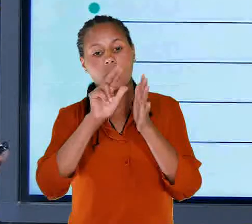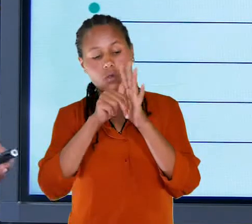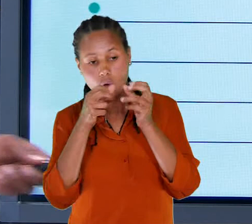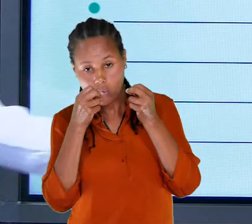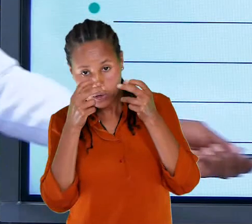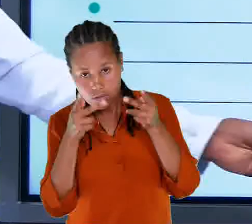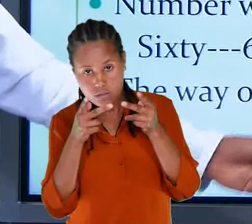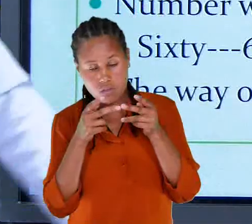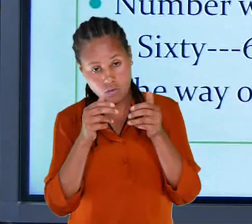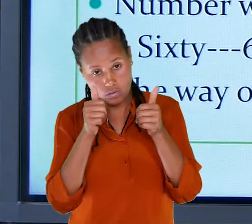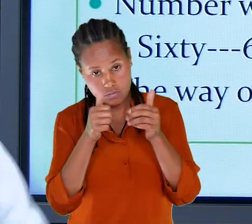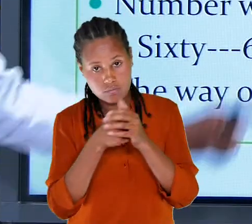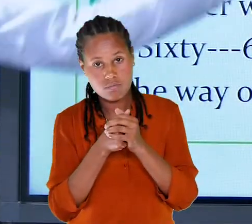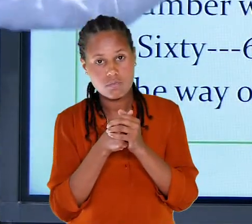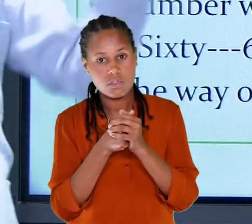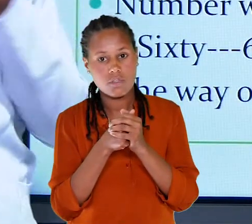Nice, yeah?